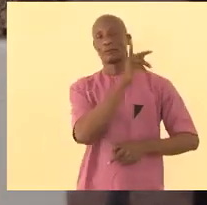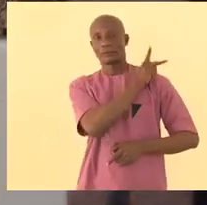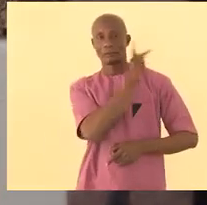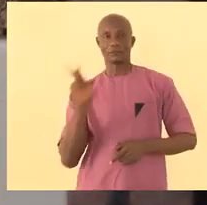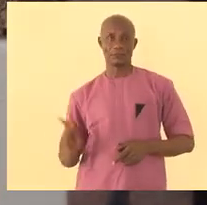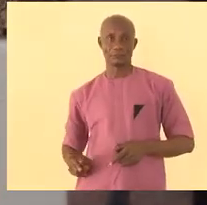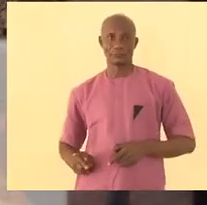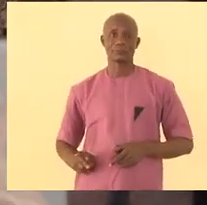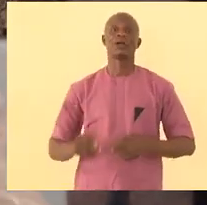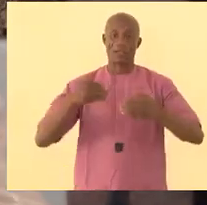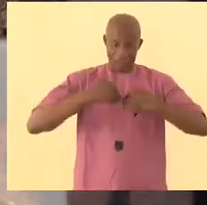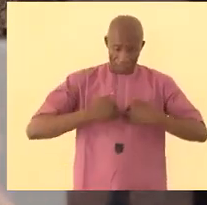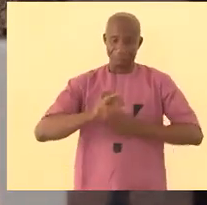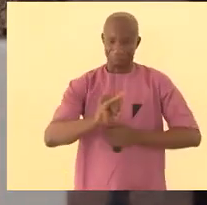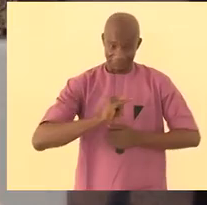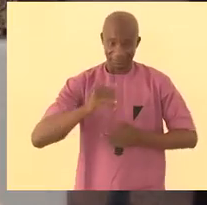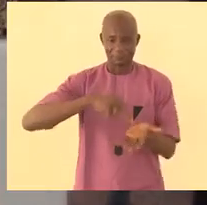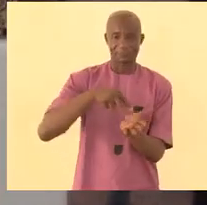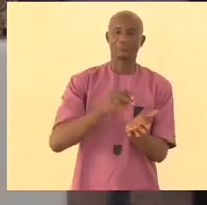King have the same meaning.